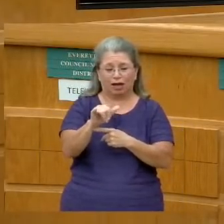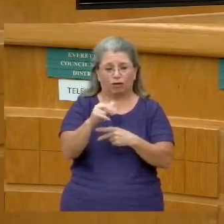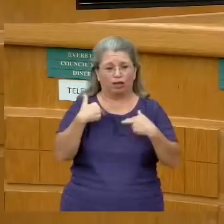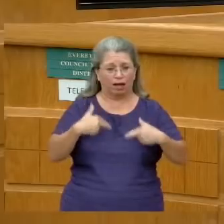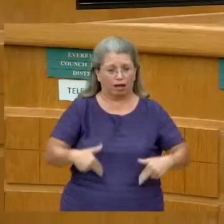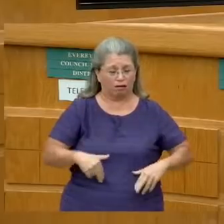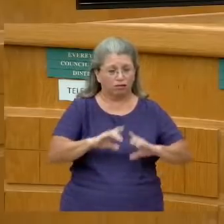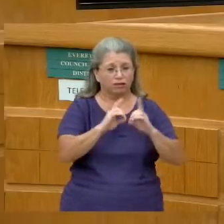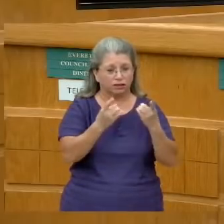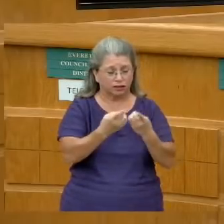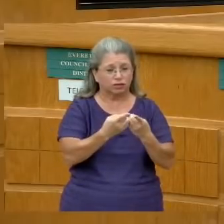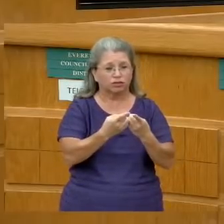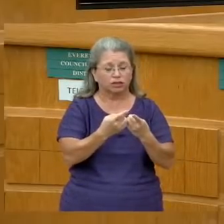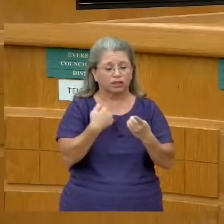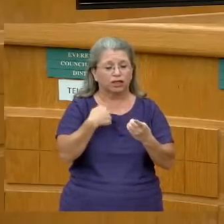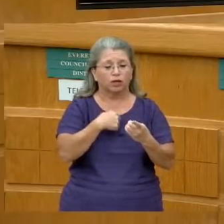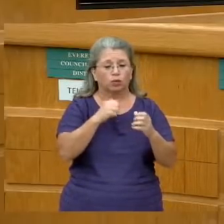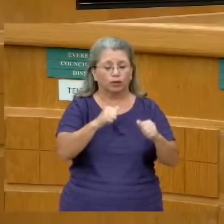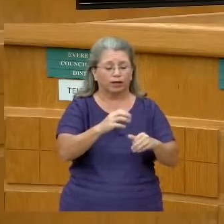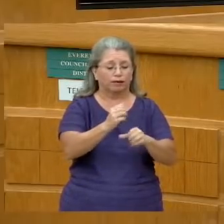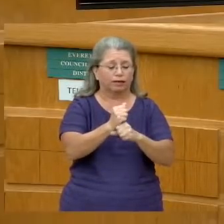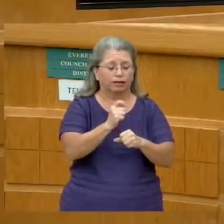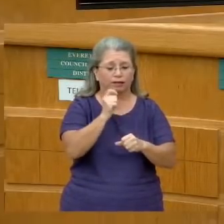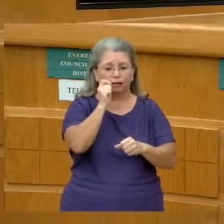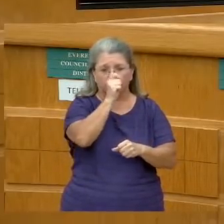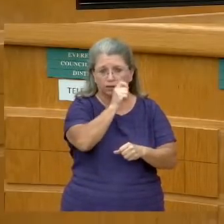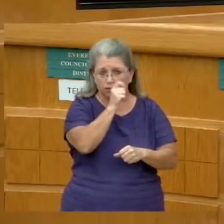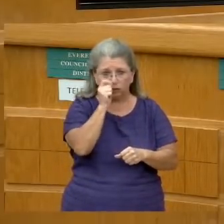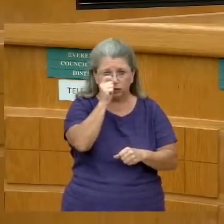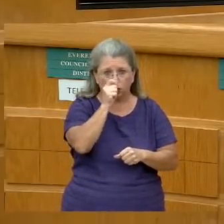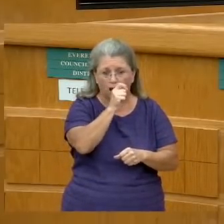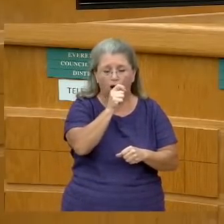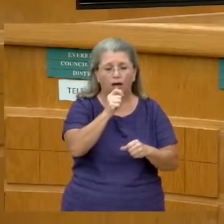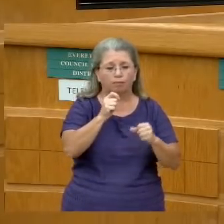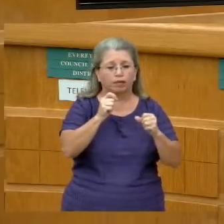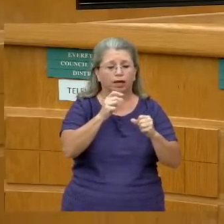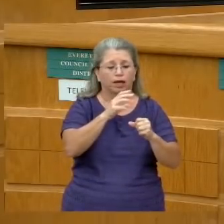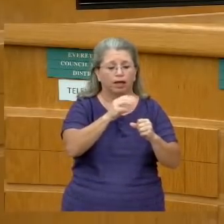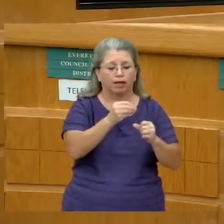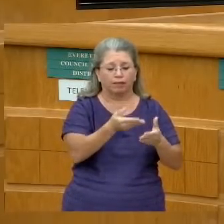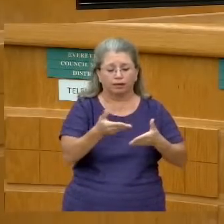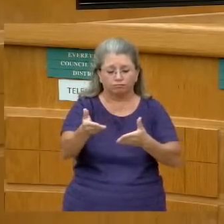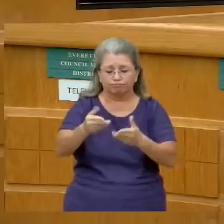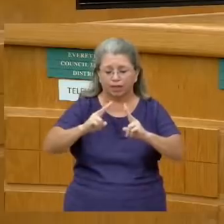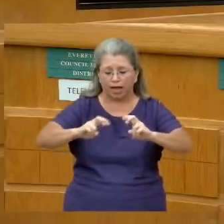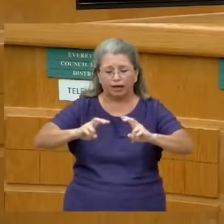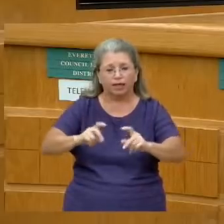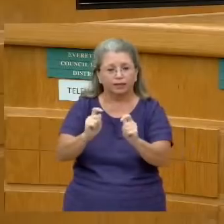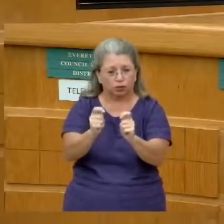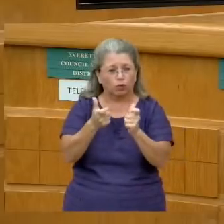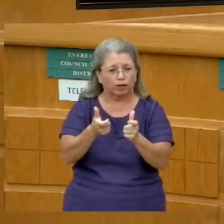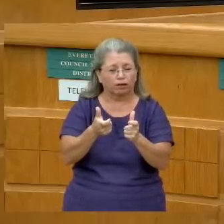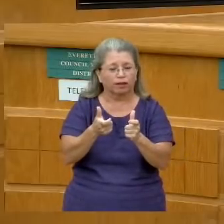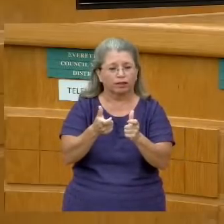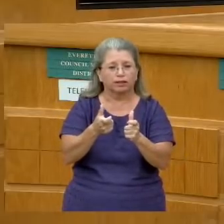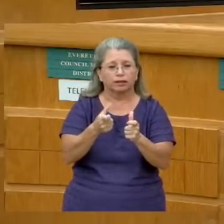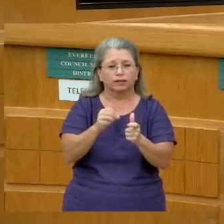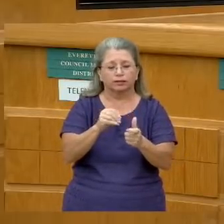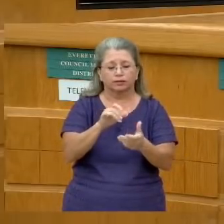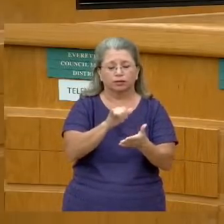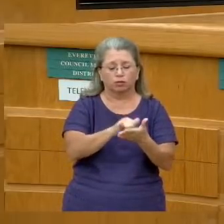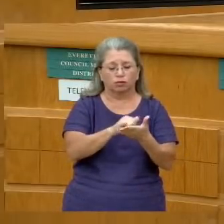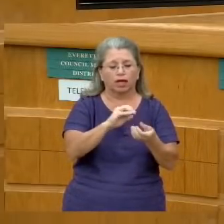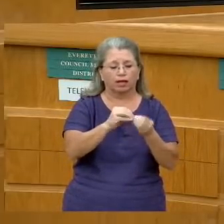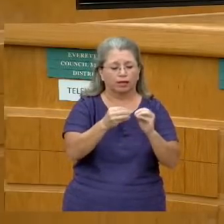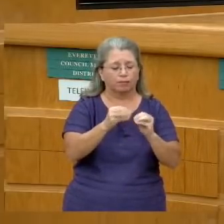the swabs of the samples analyzed quickly. So these numbers include all of the test